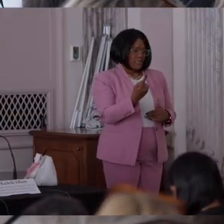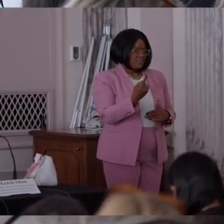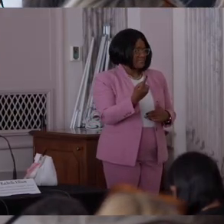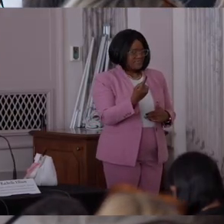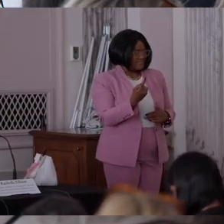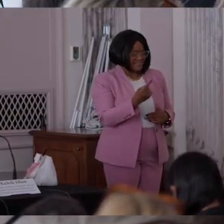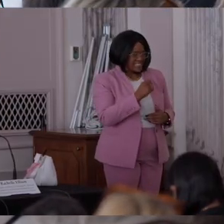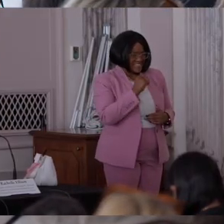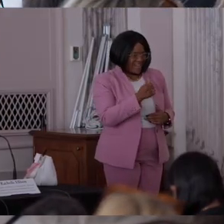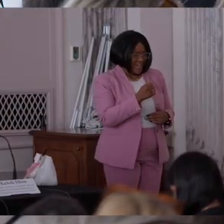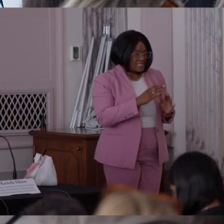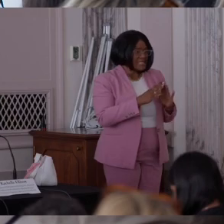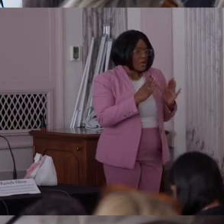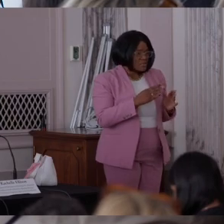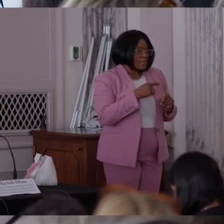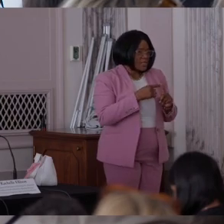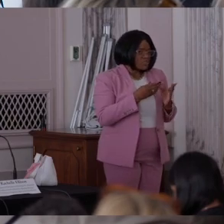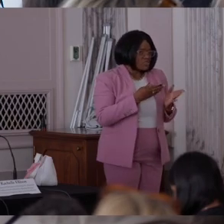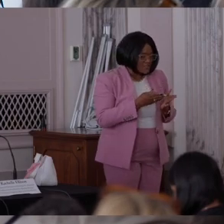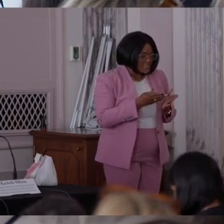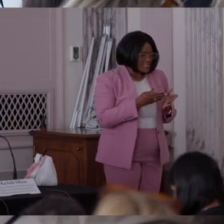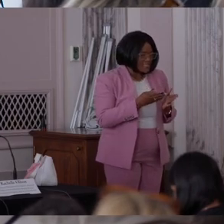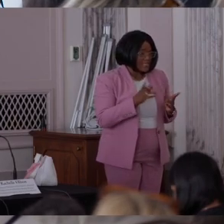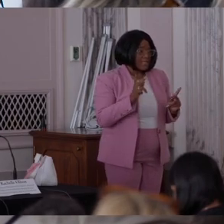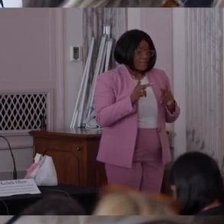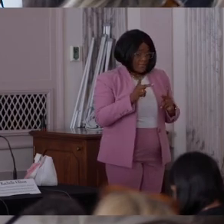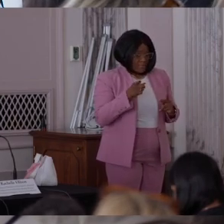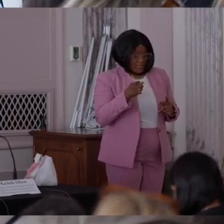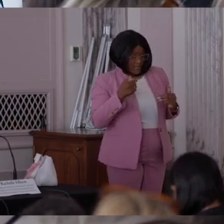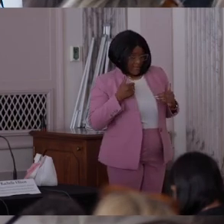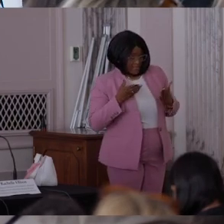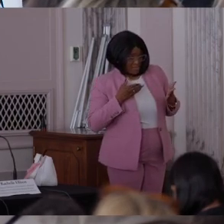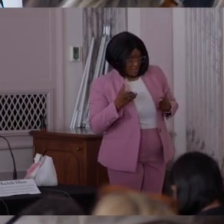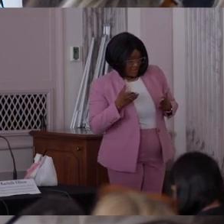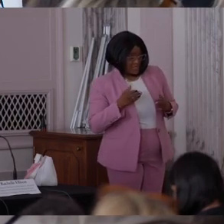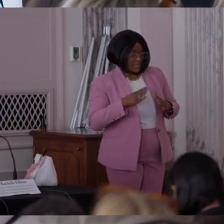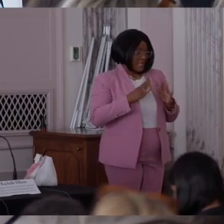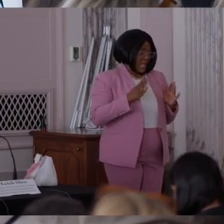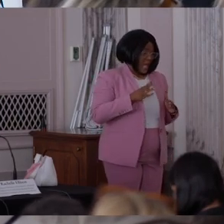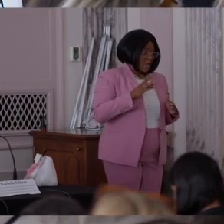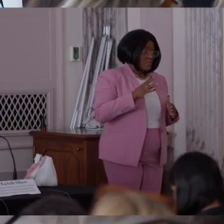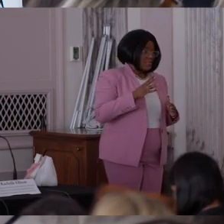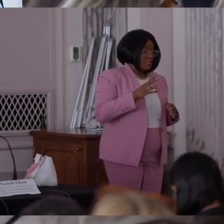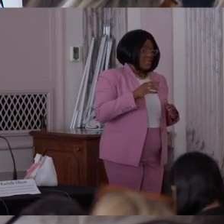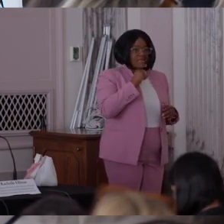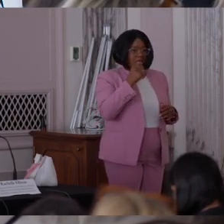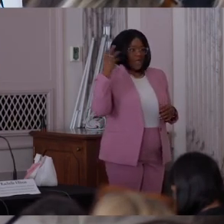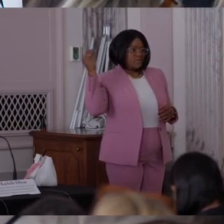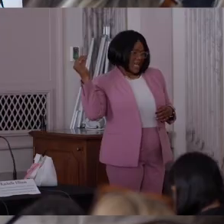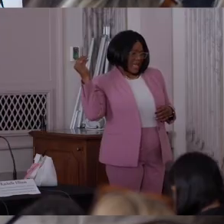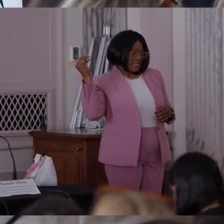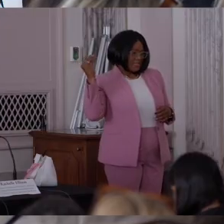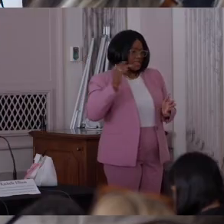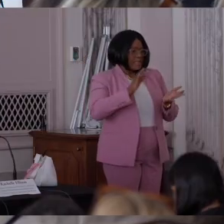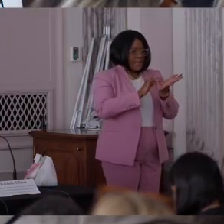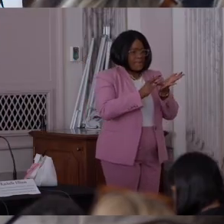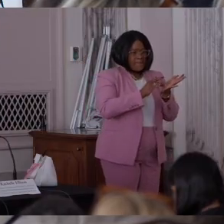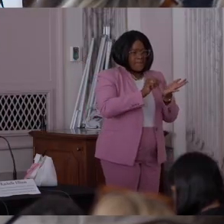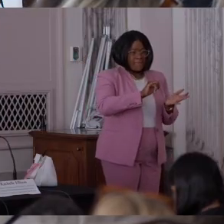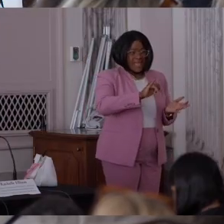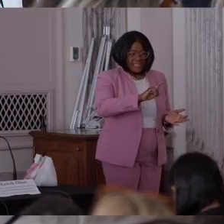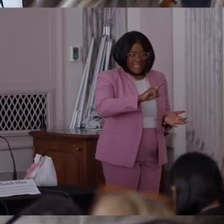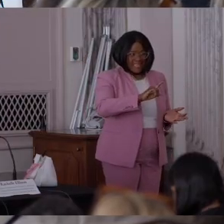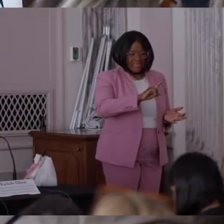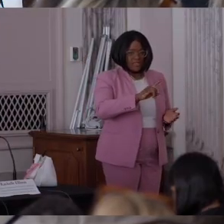It's housing plus services. It's people get those services in a housing unit versus outside. And Medicaid